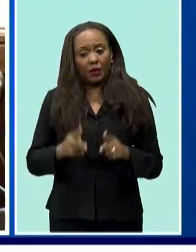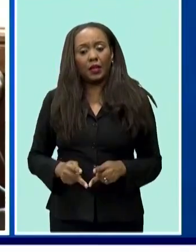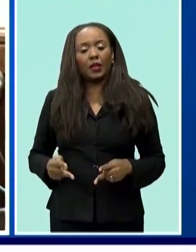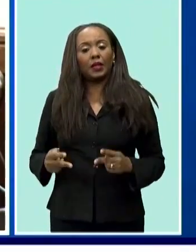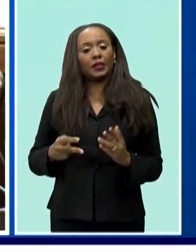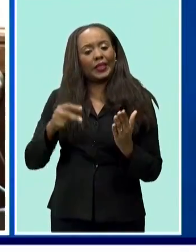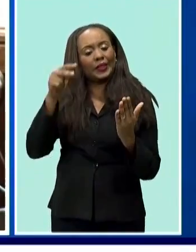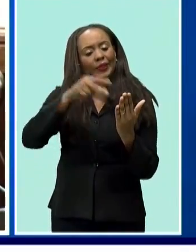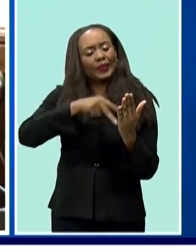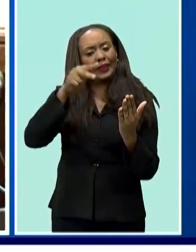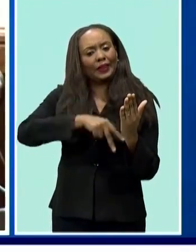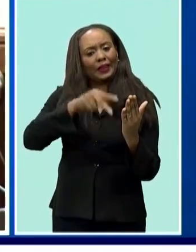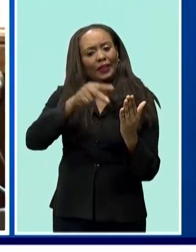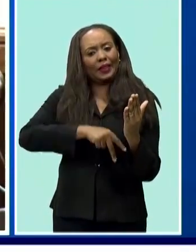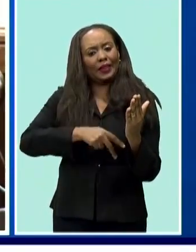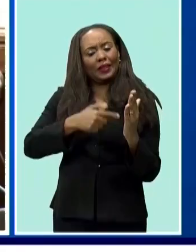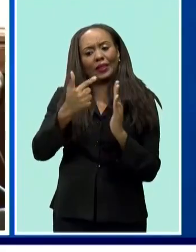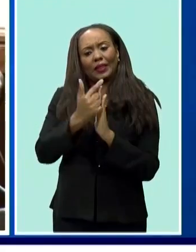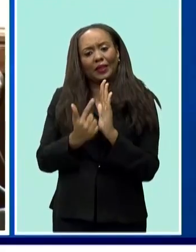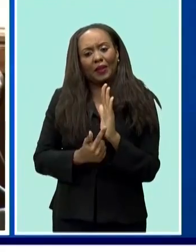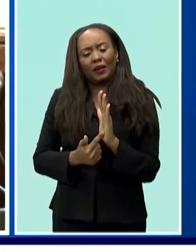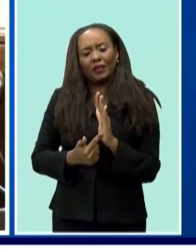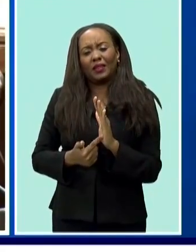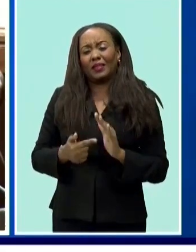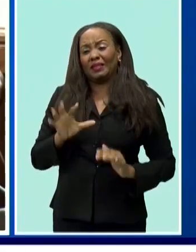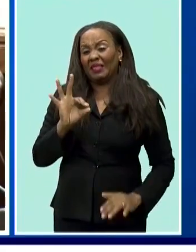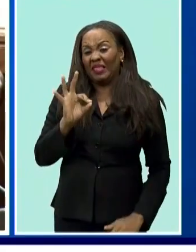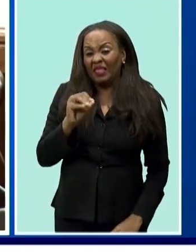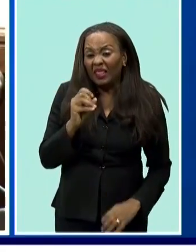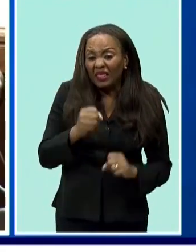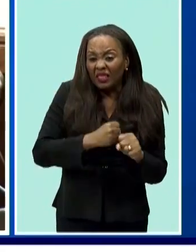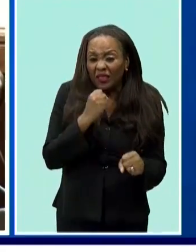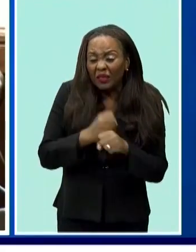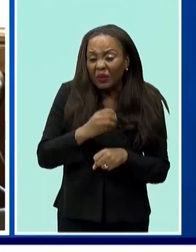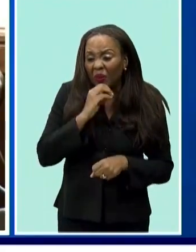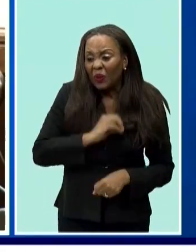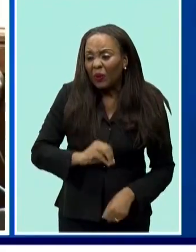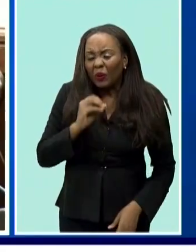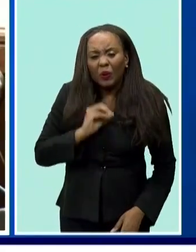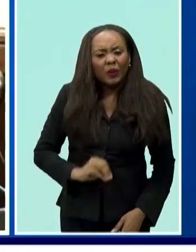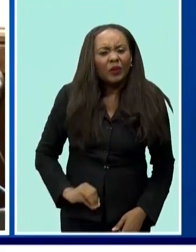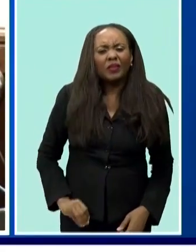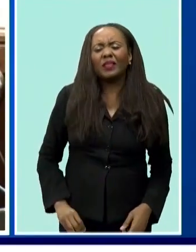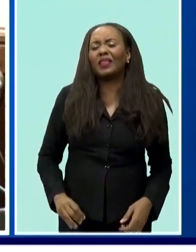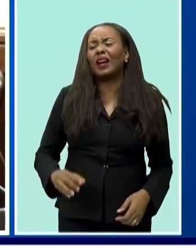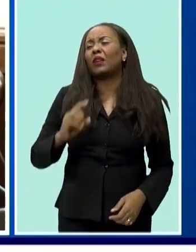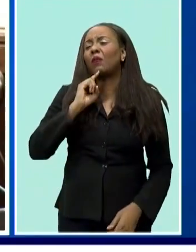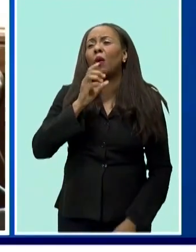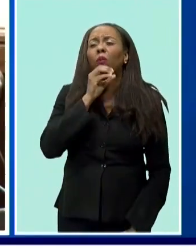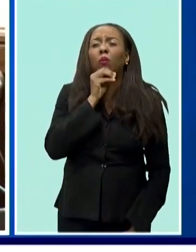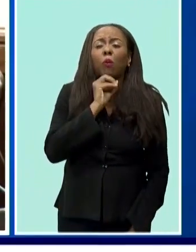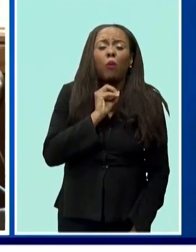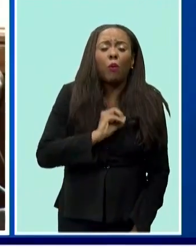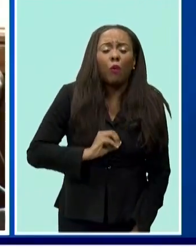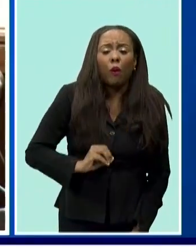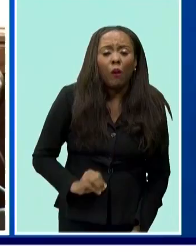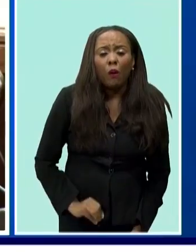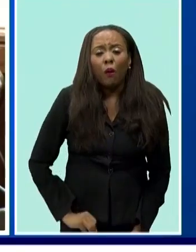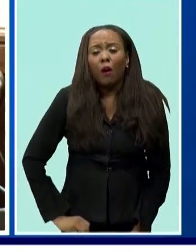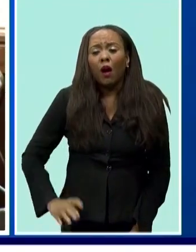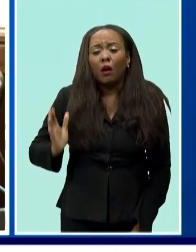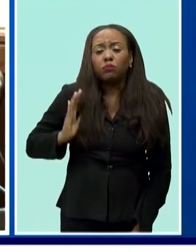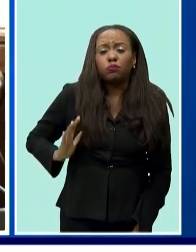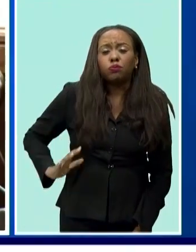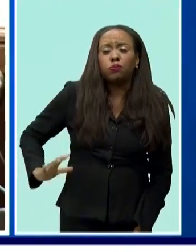90 years old would have to immediately believe that they were reading something almost like